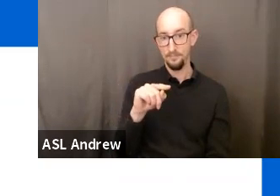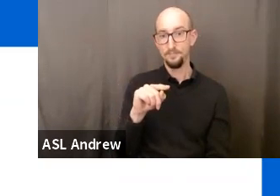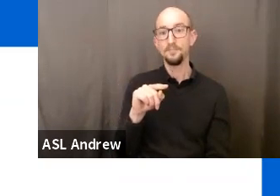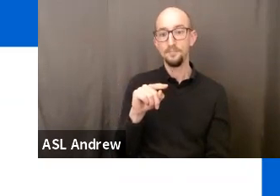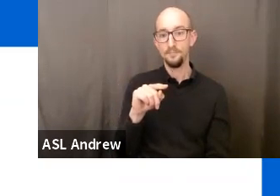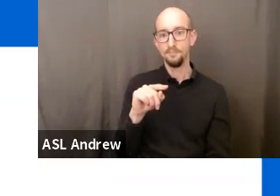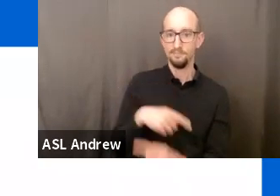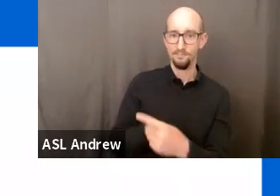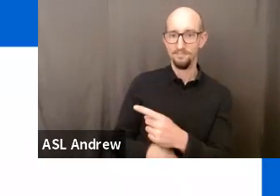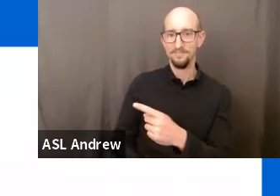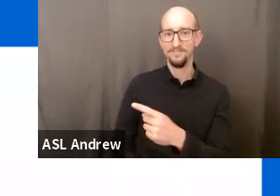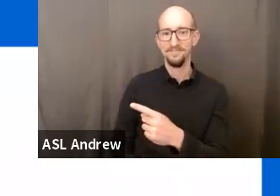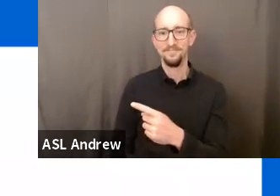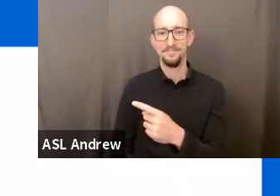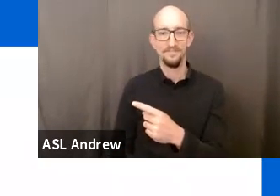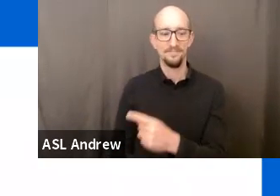And